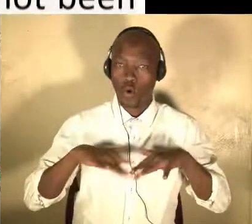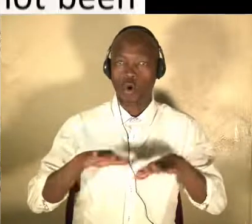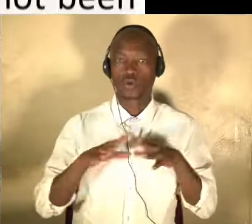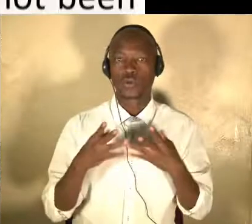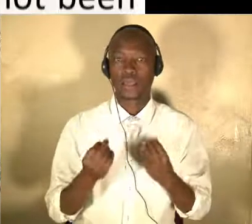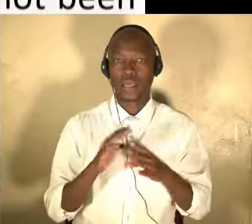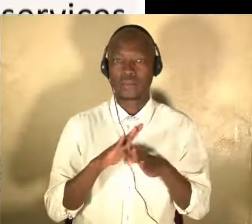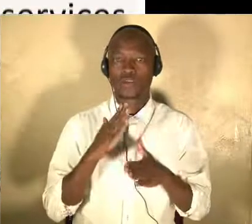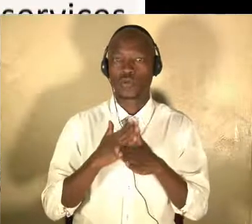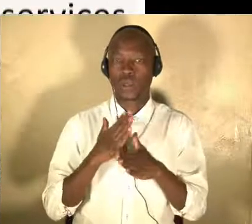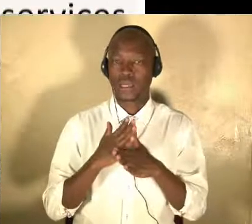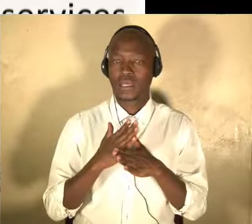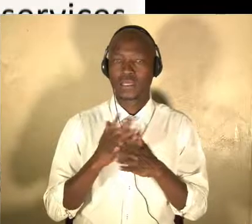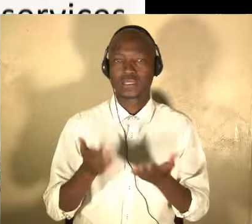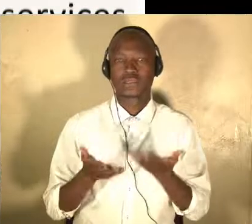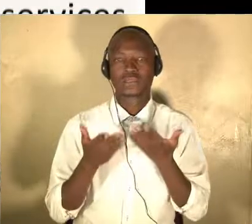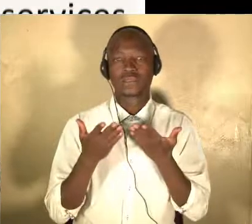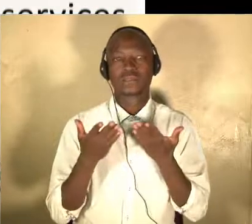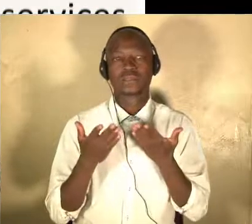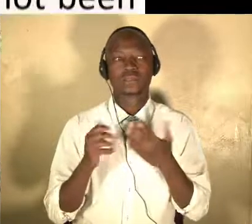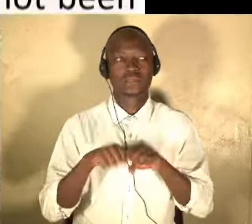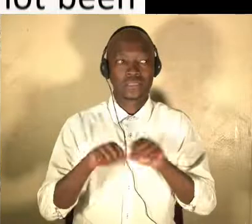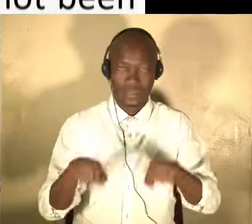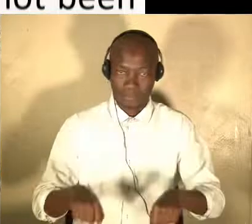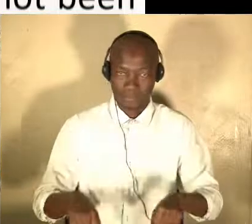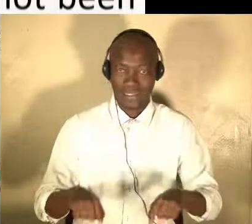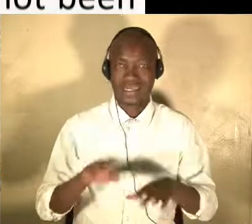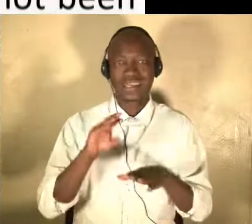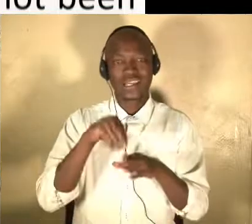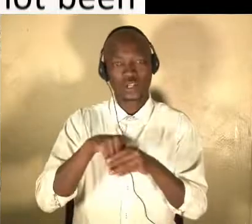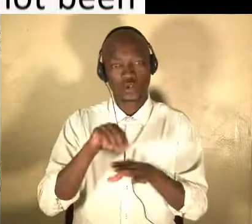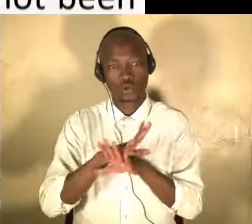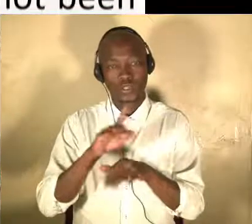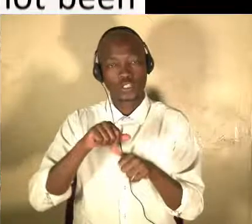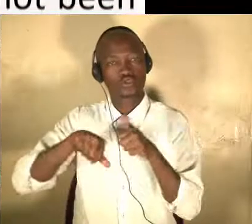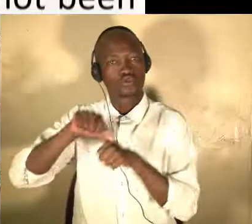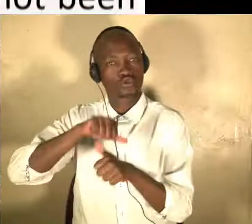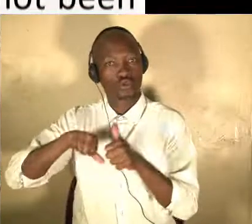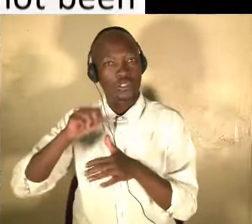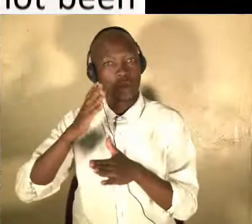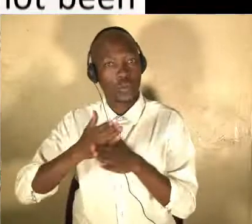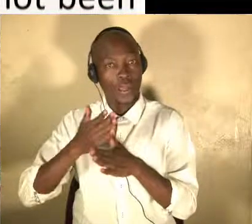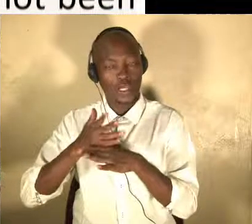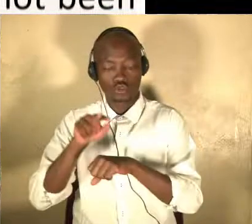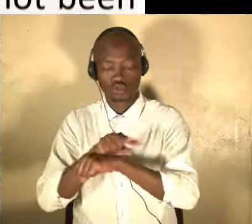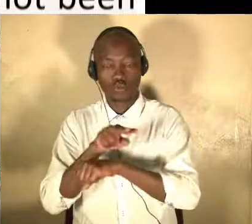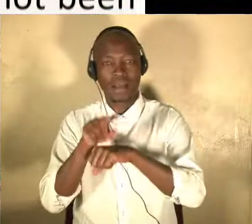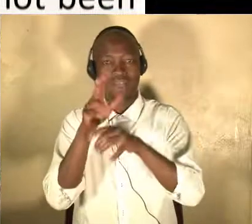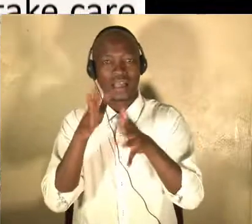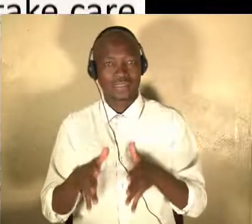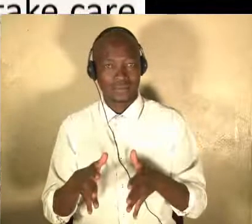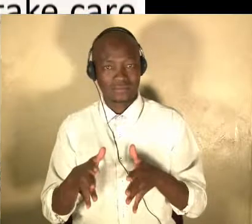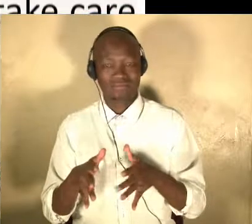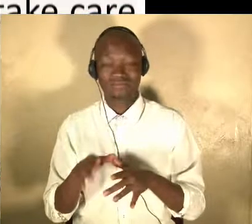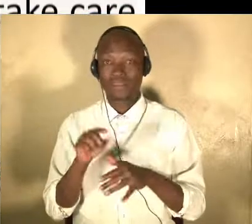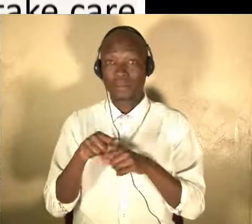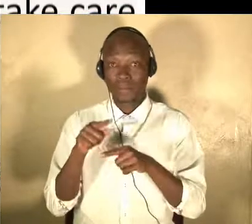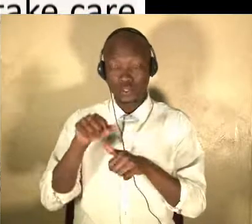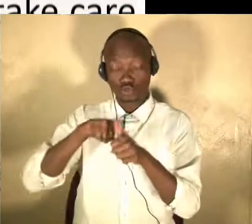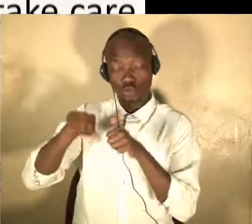a functioning system, including social work supervisors, because the social work